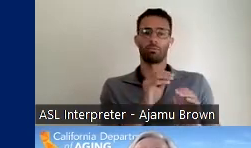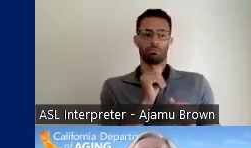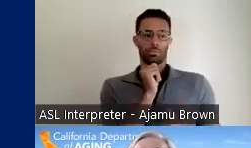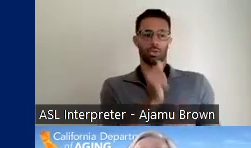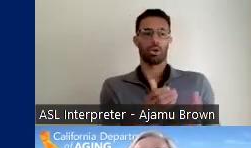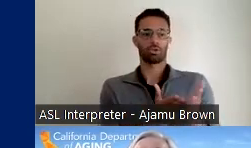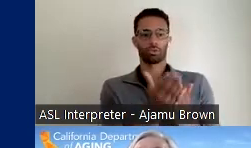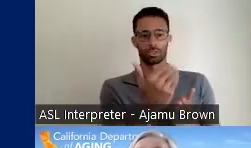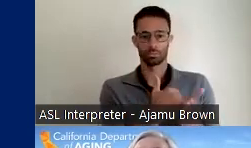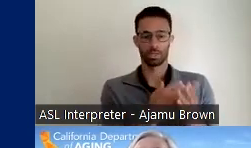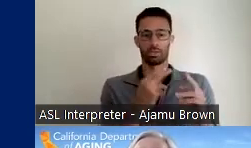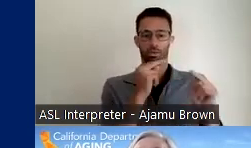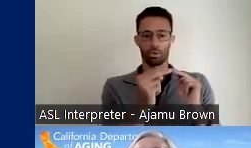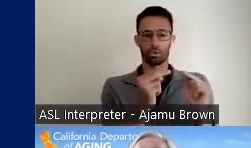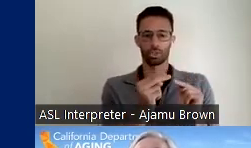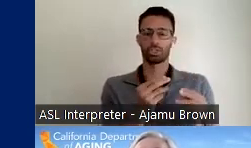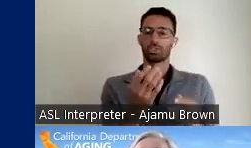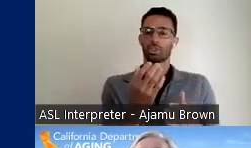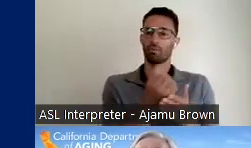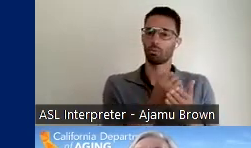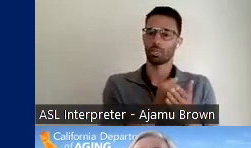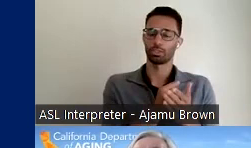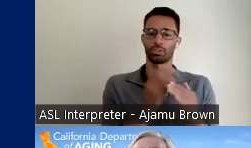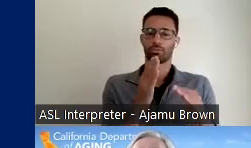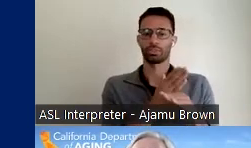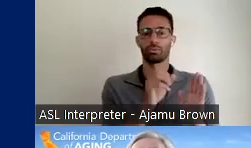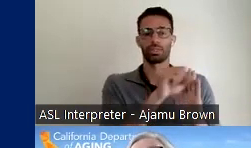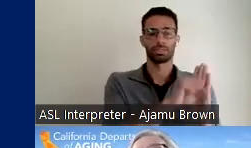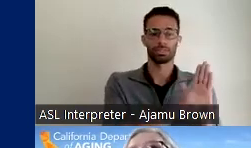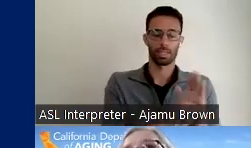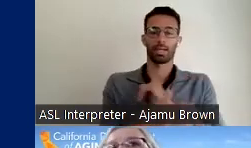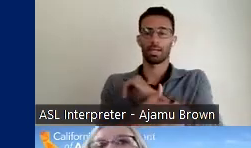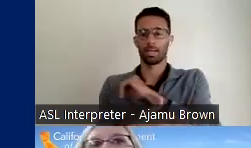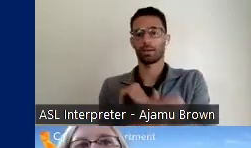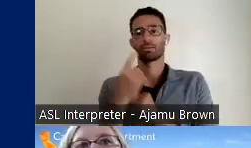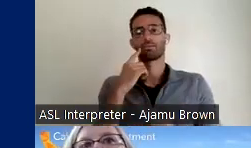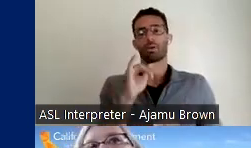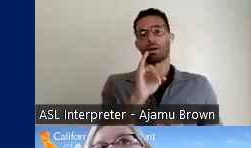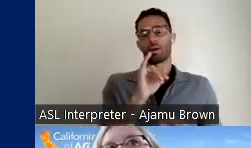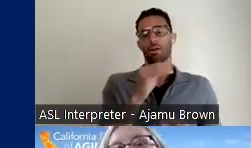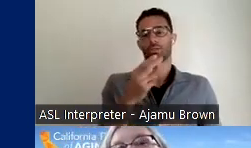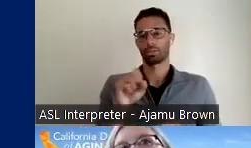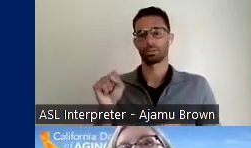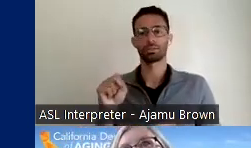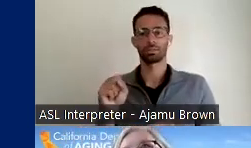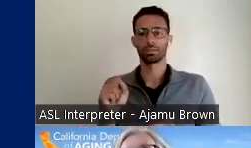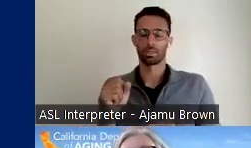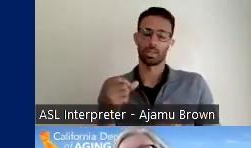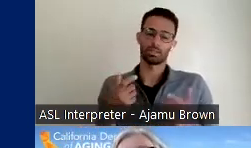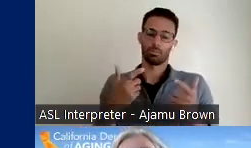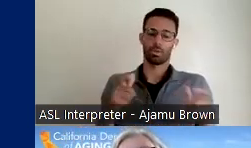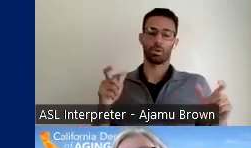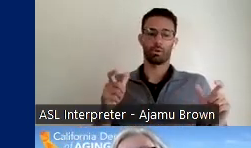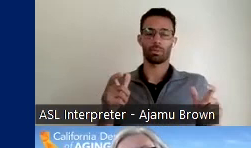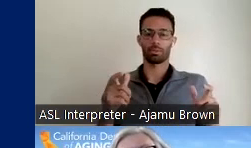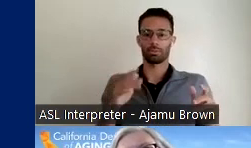of wages between the state and counties for IHSS, which is a predominant population made up of